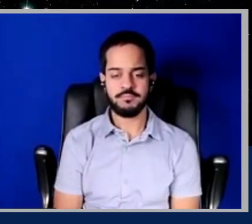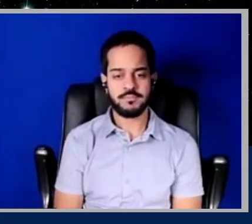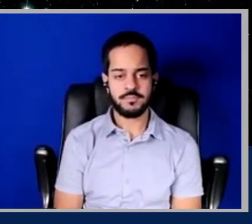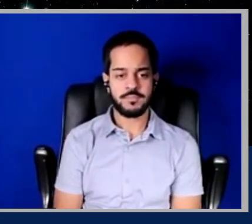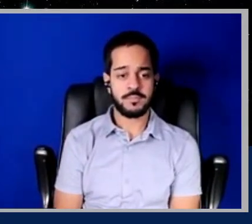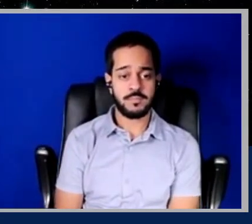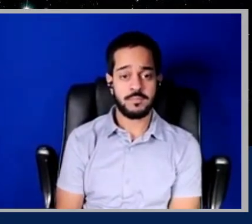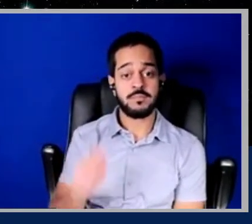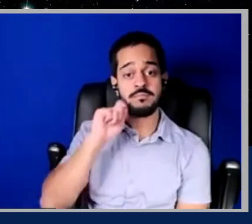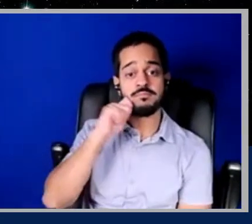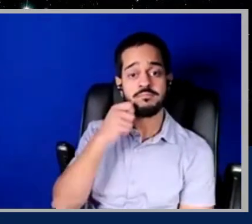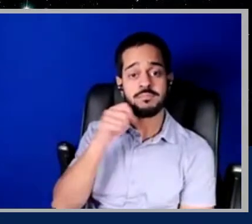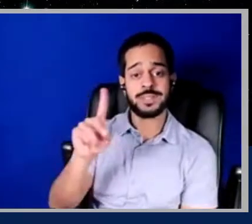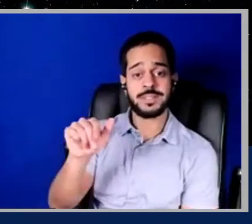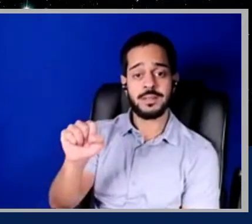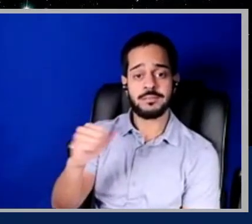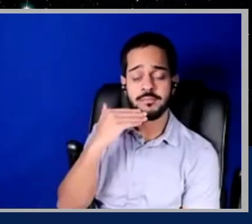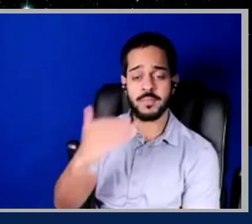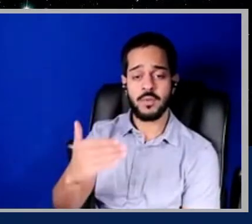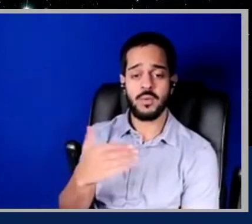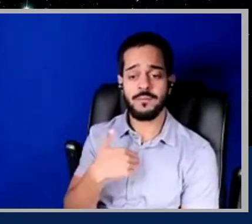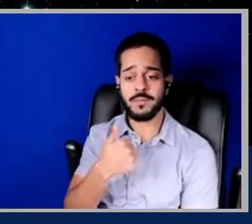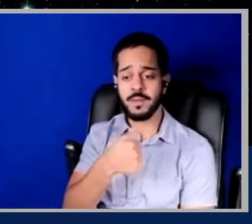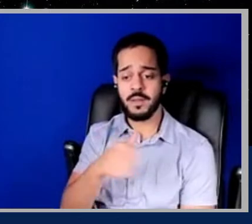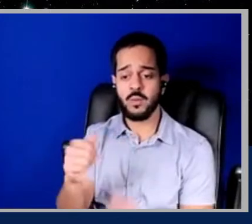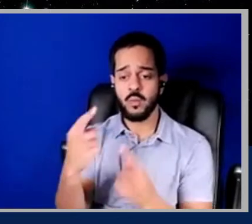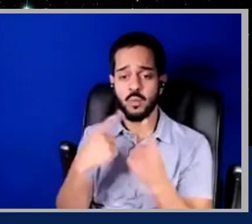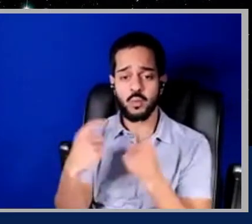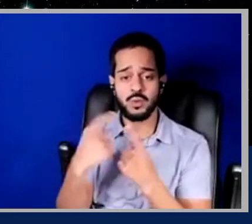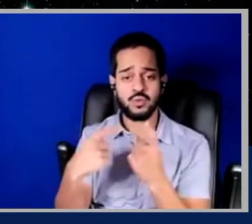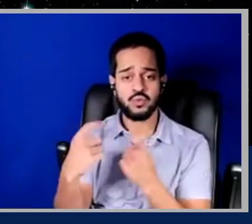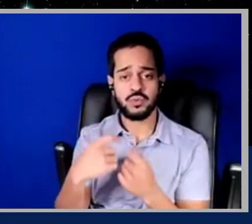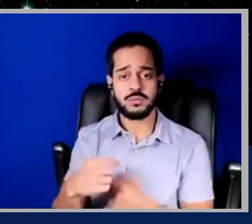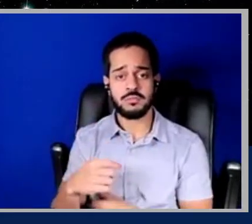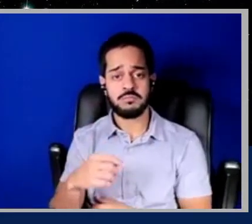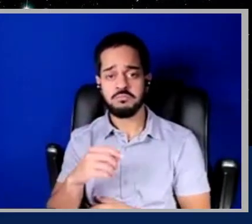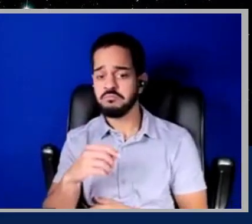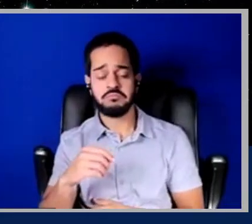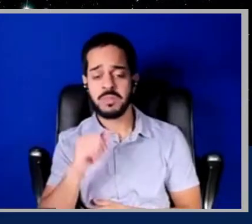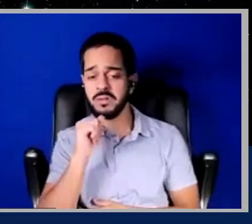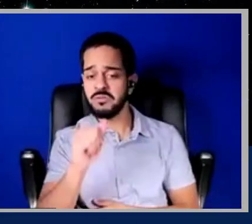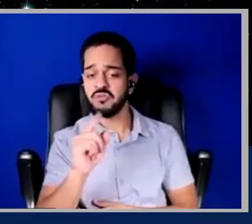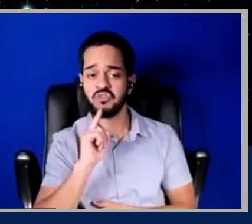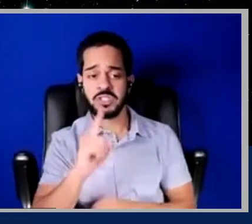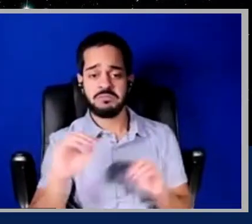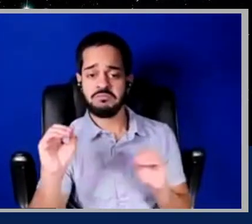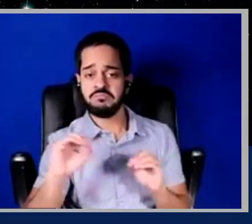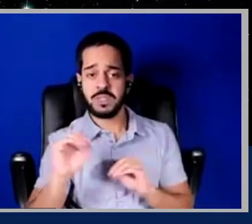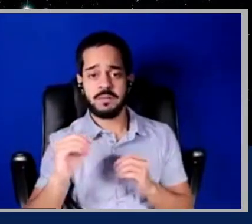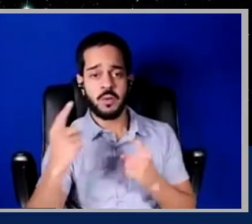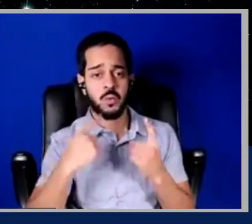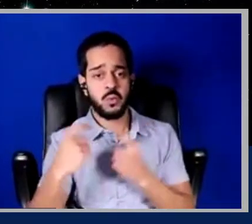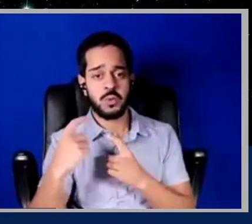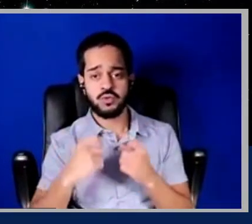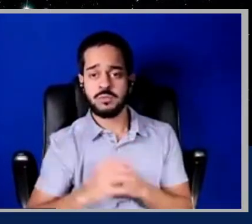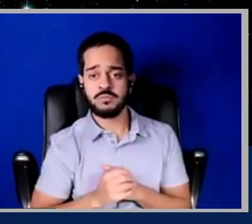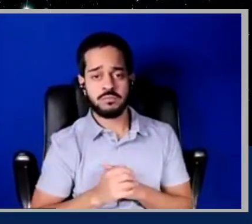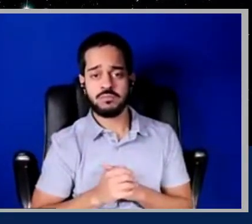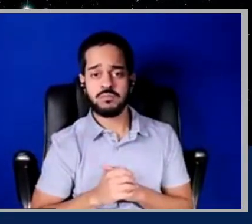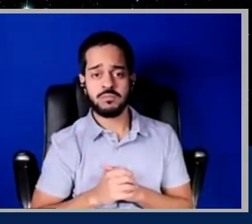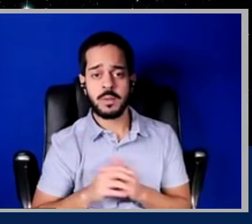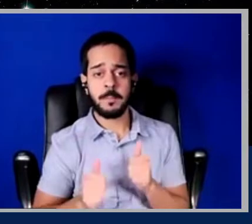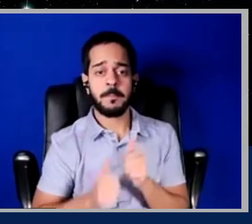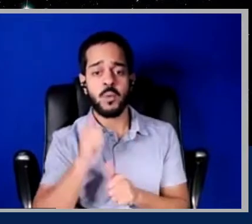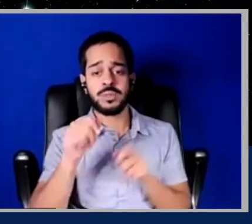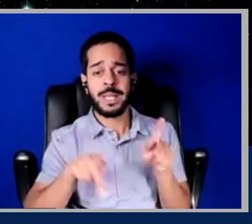Awesome, Das. Any other questions? There aren't a lot of questions actually here. A lot of people saying